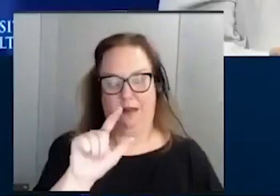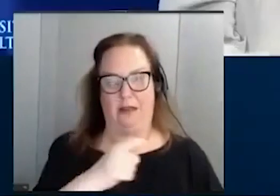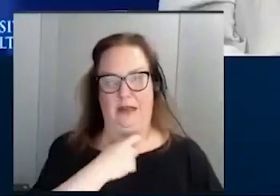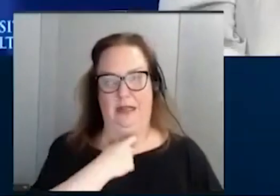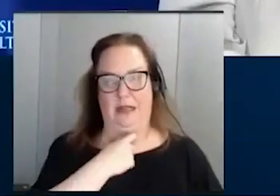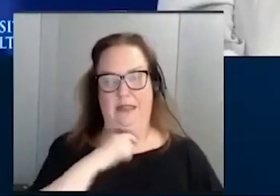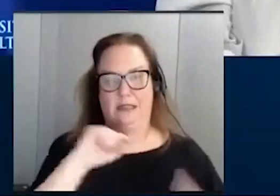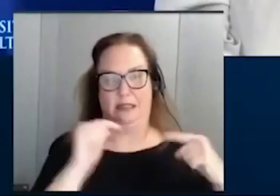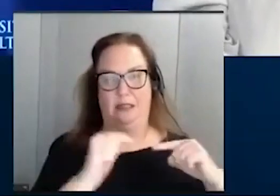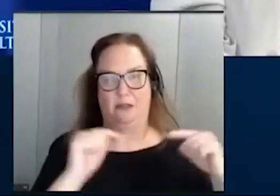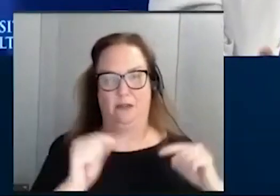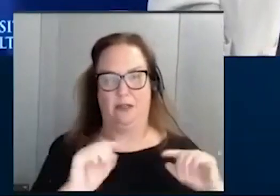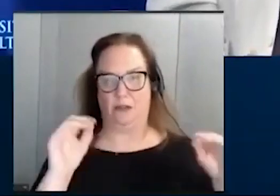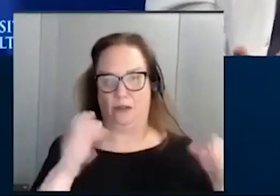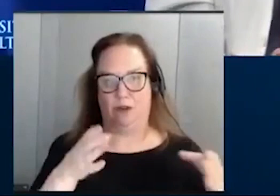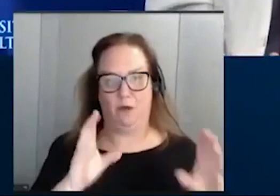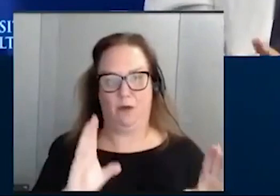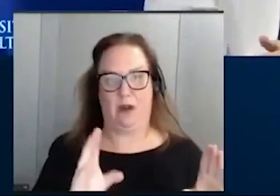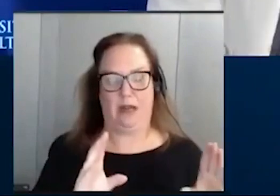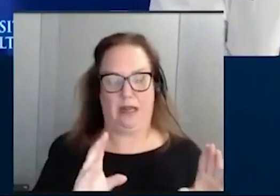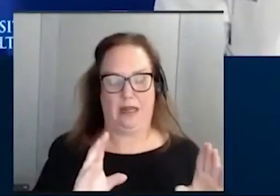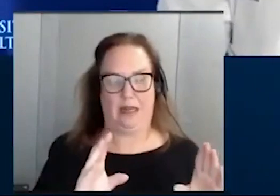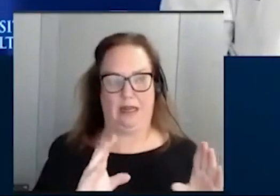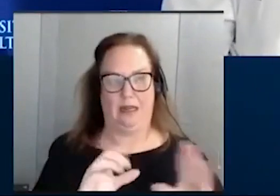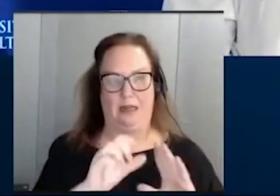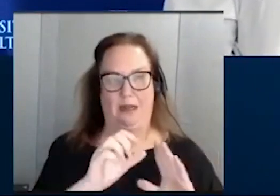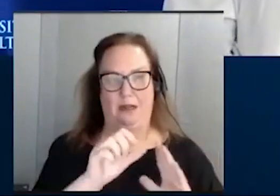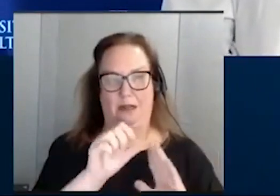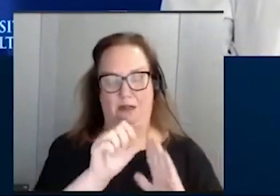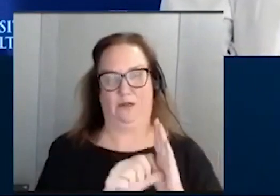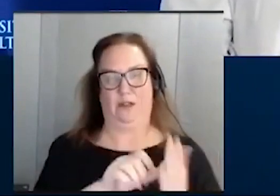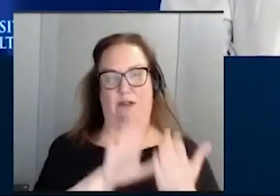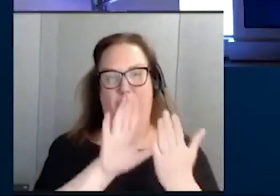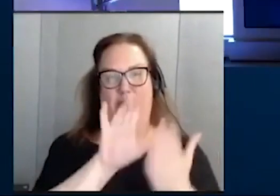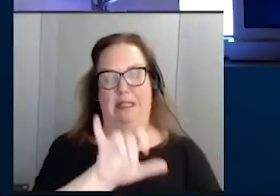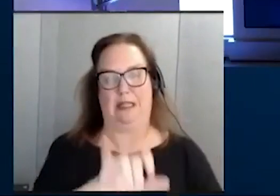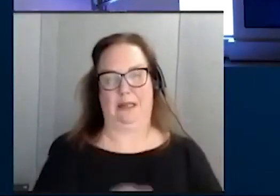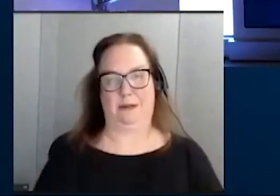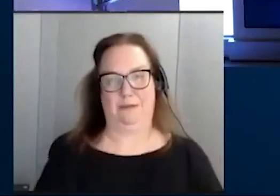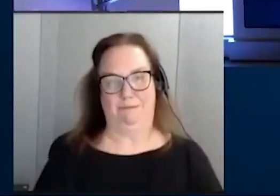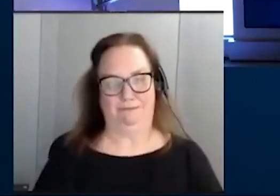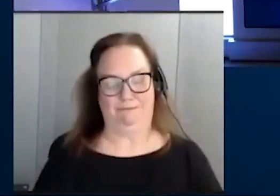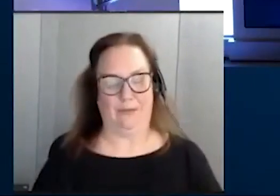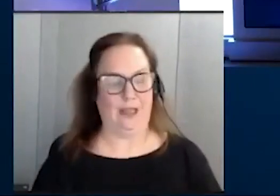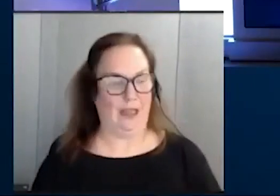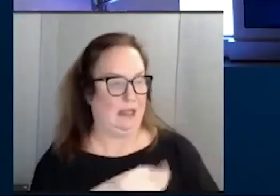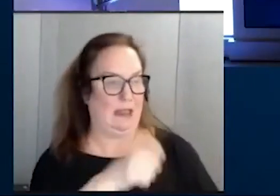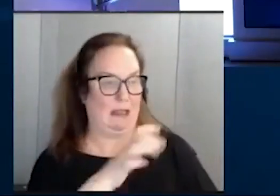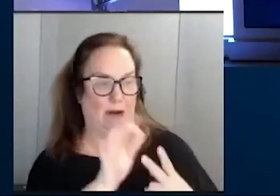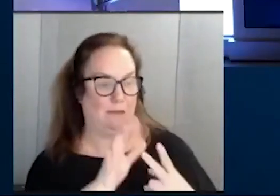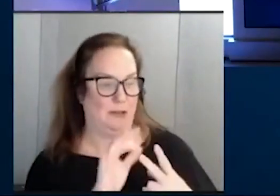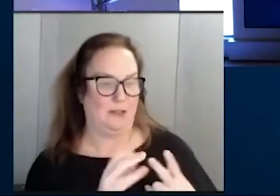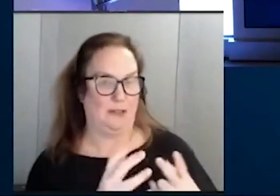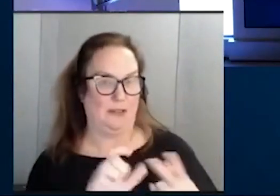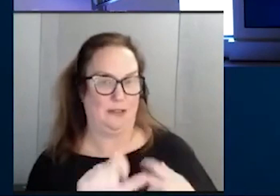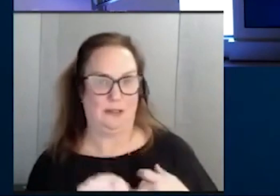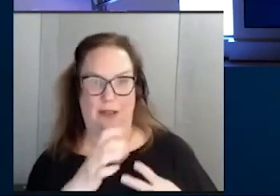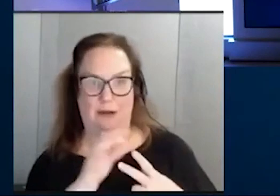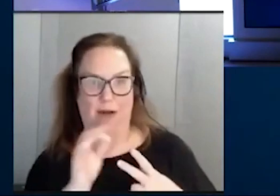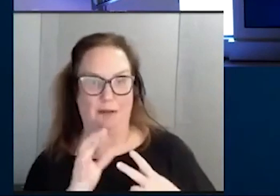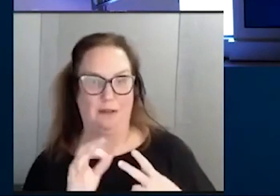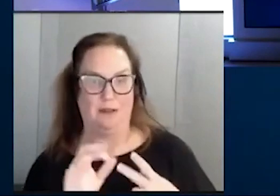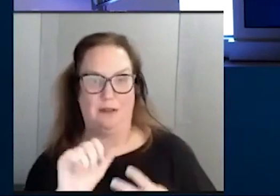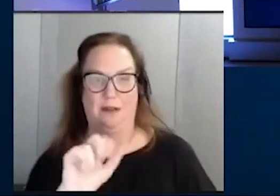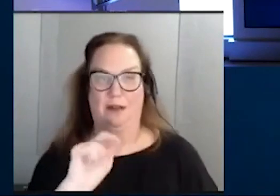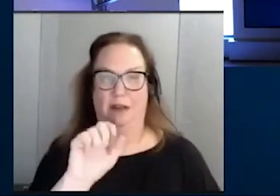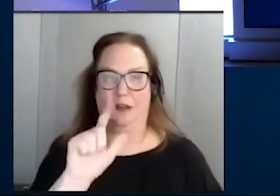and there's no way to physically or surgically address it. That was my next question: is what are the other options? Certainly, there have to be other options, and it just Anil's seems like been they all over the